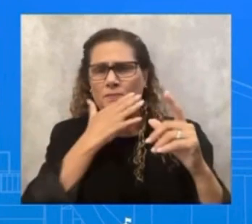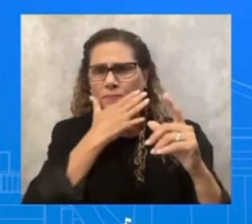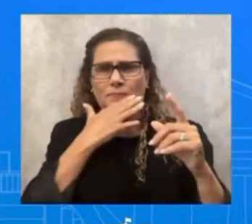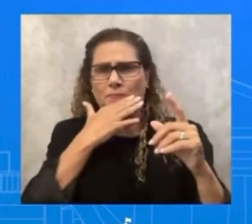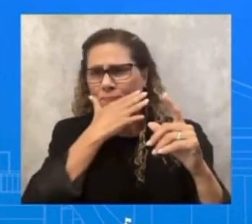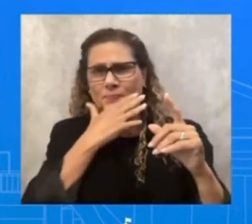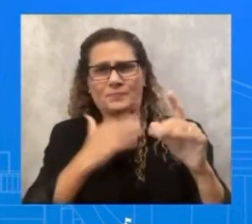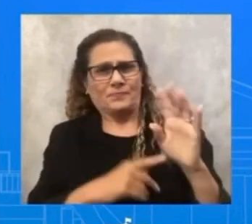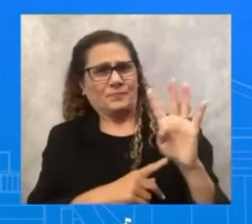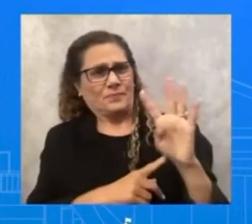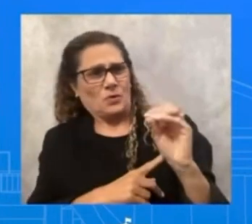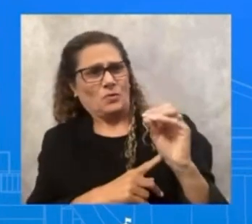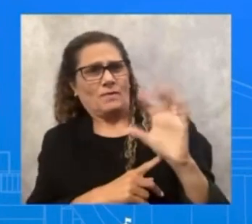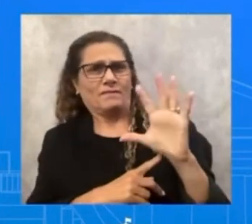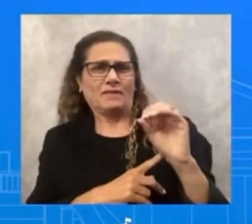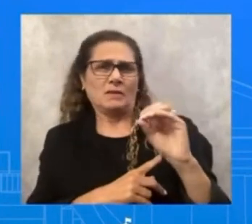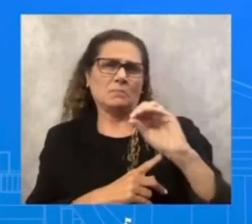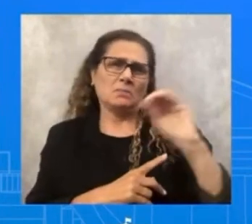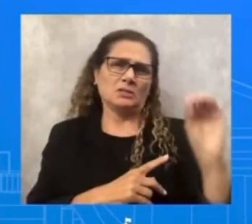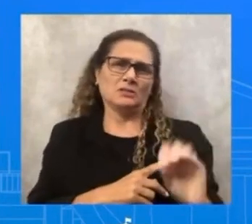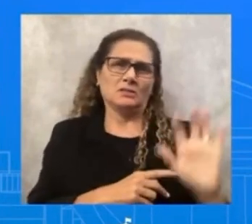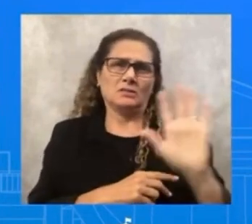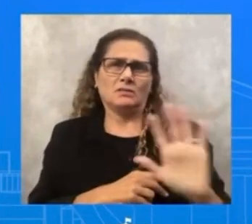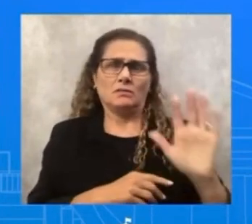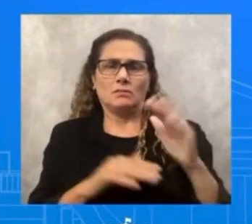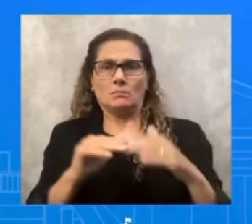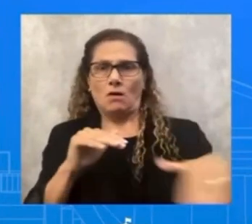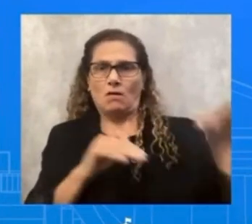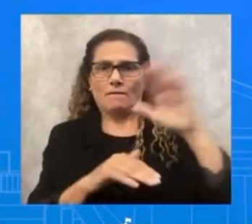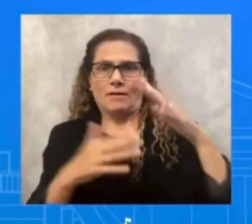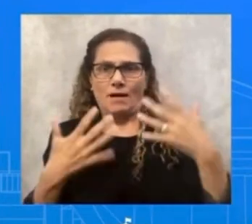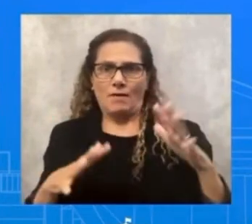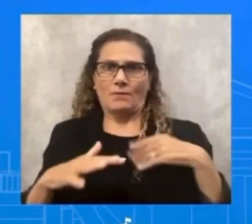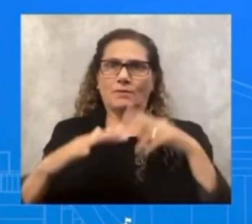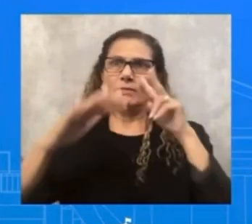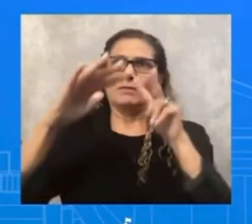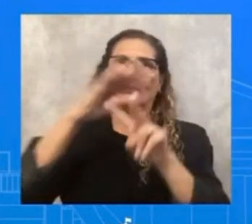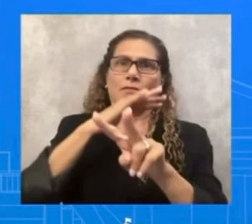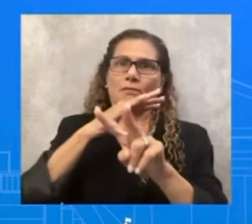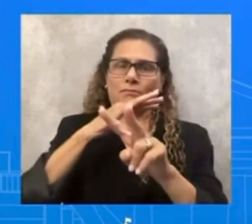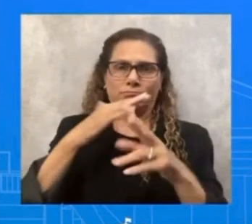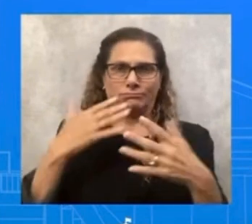above baseline projections as a result of this act. He took credit,